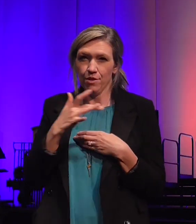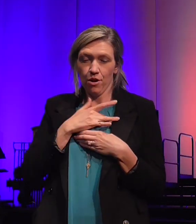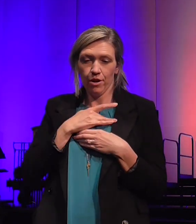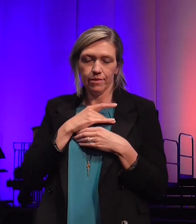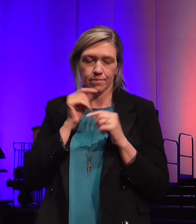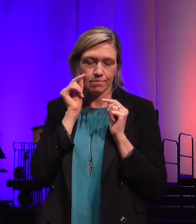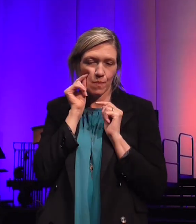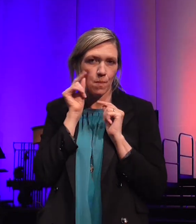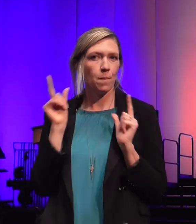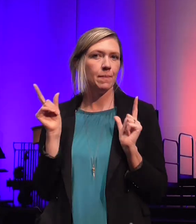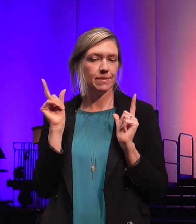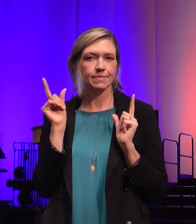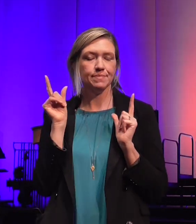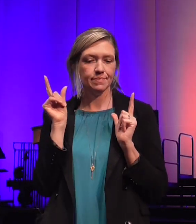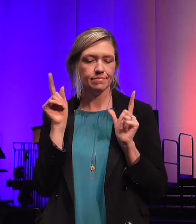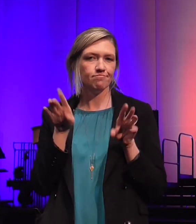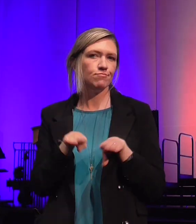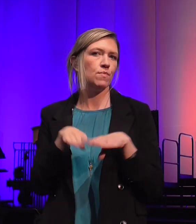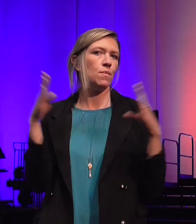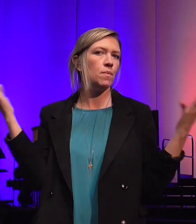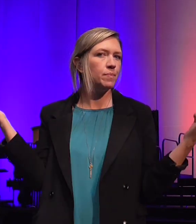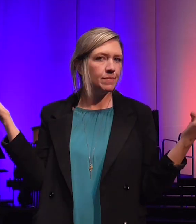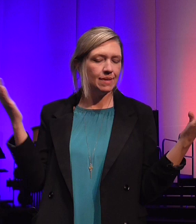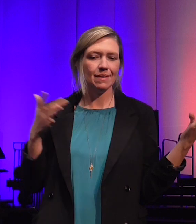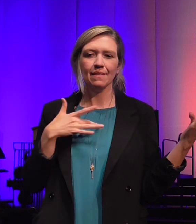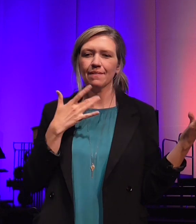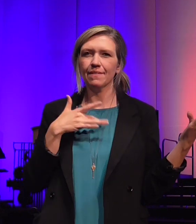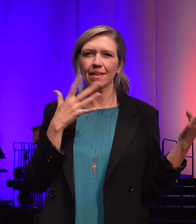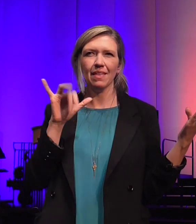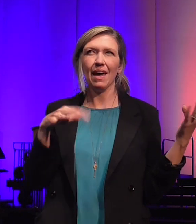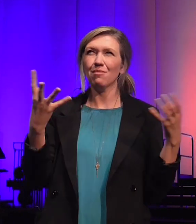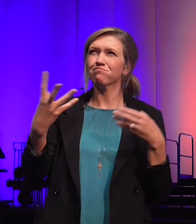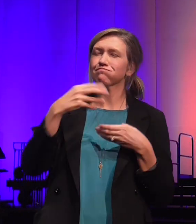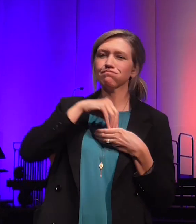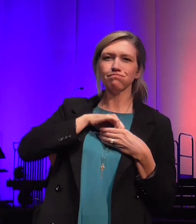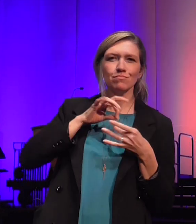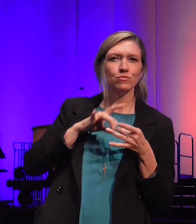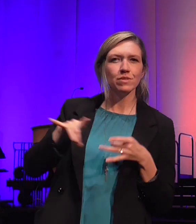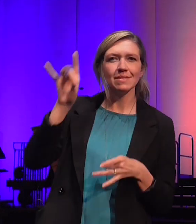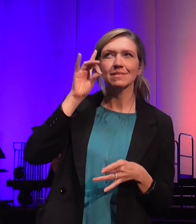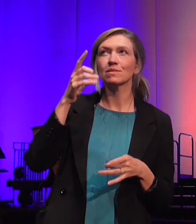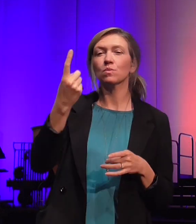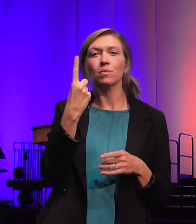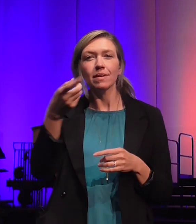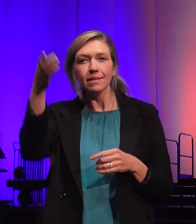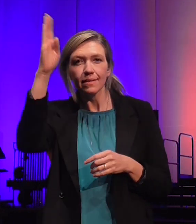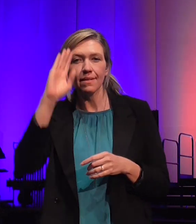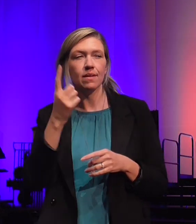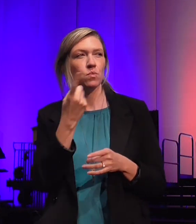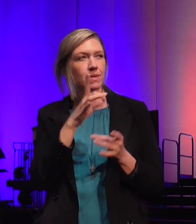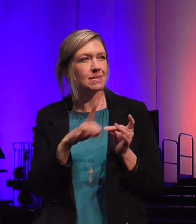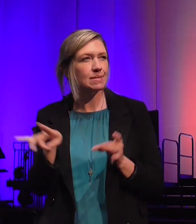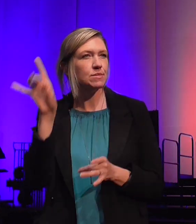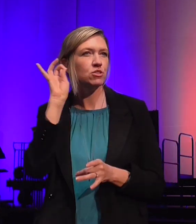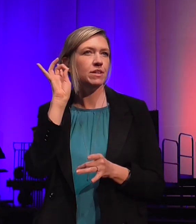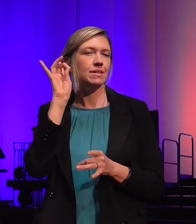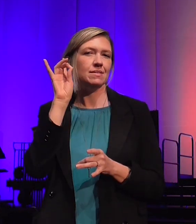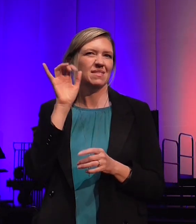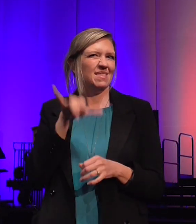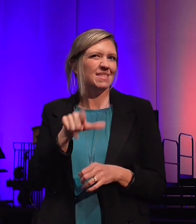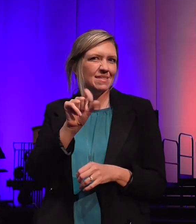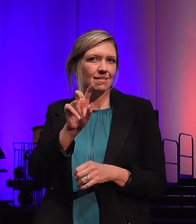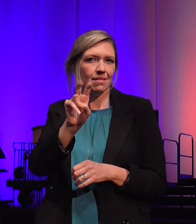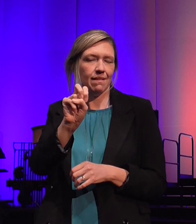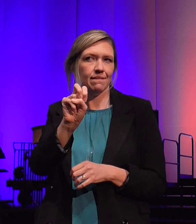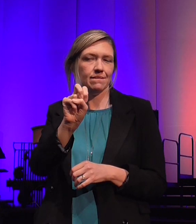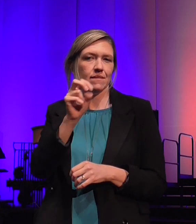heart to feel the indwelling presence of the one God, one Spirit, that